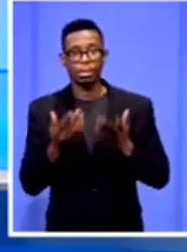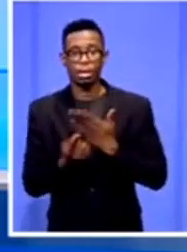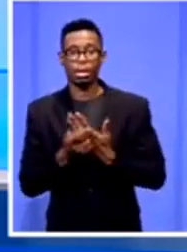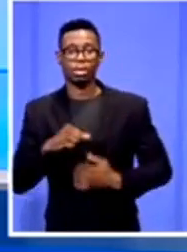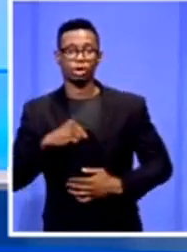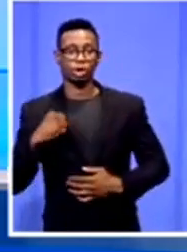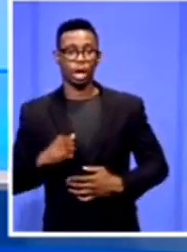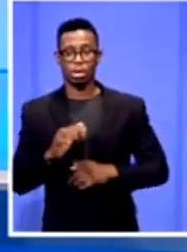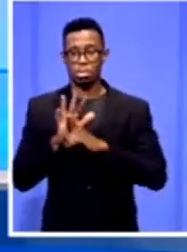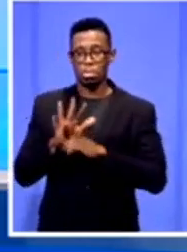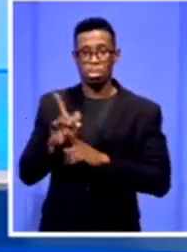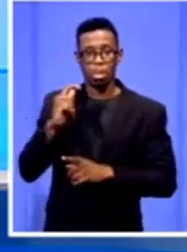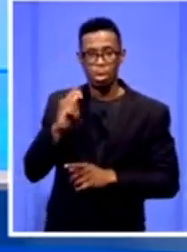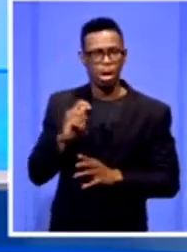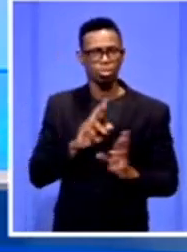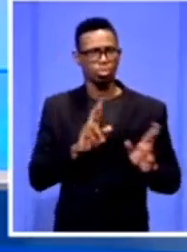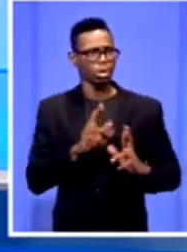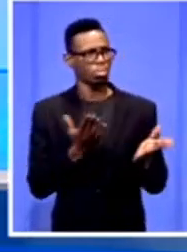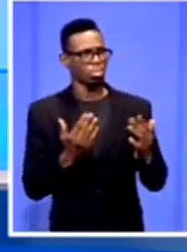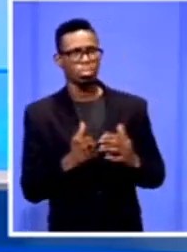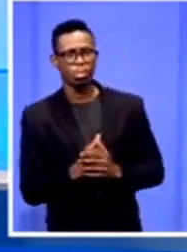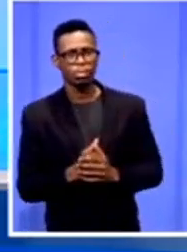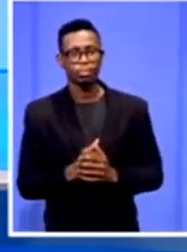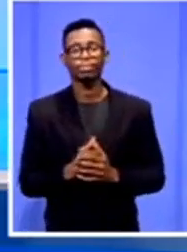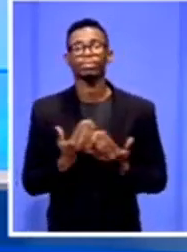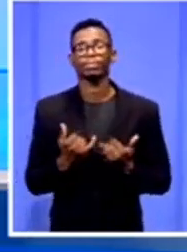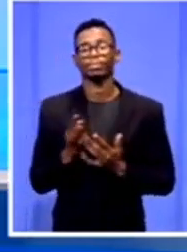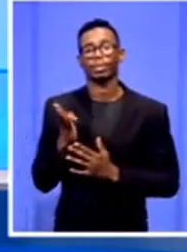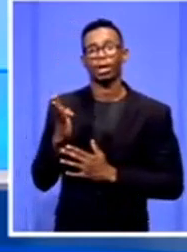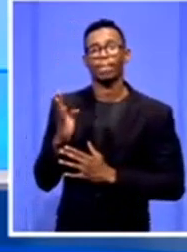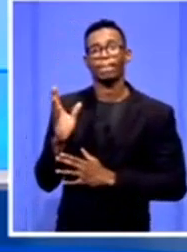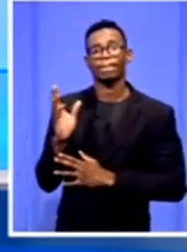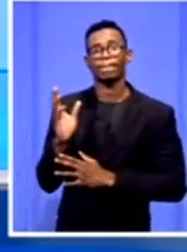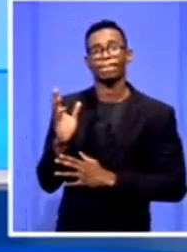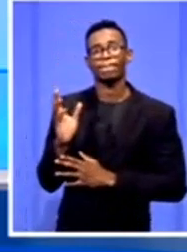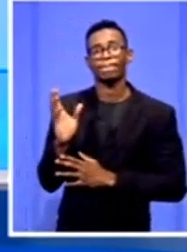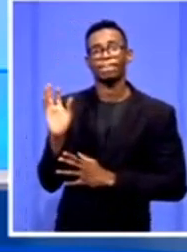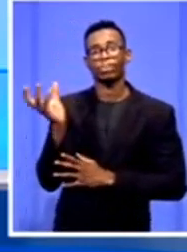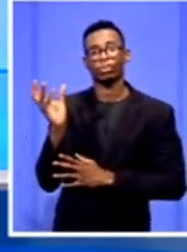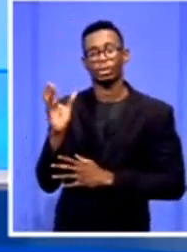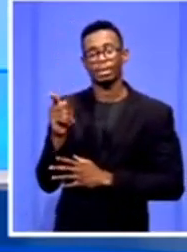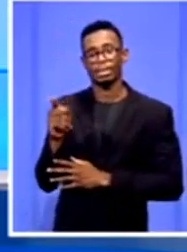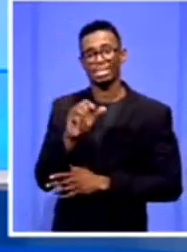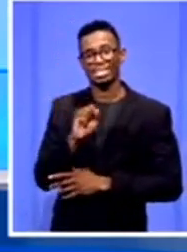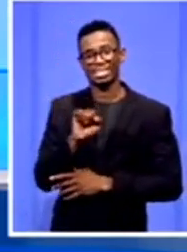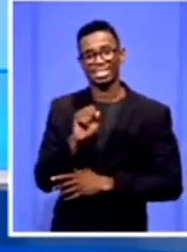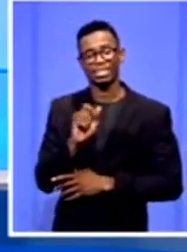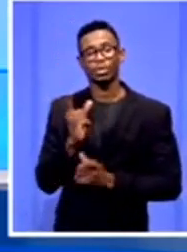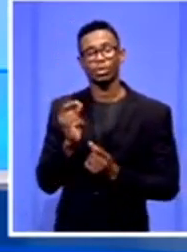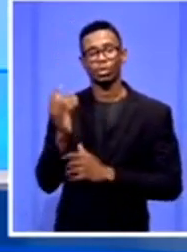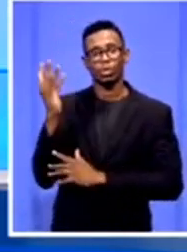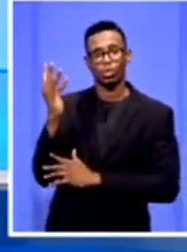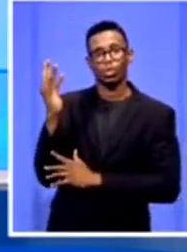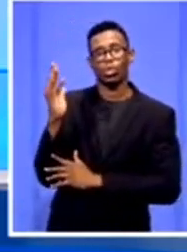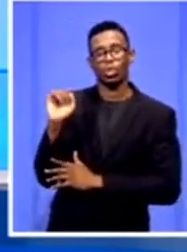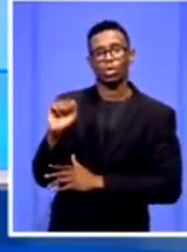State Premier Sisi Ntombela delivering the State of the Province address. Her SOPA comes amid the challenges of the rising